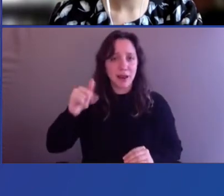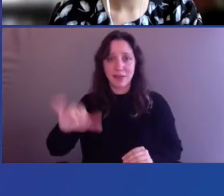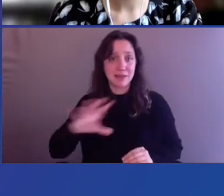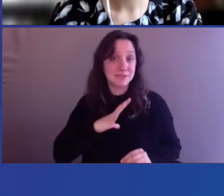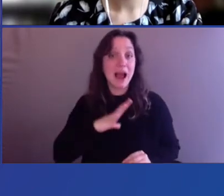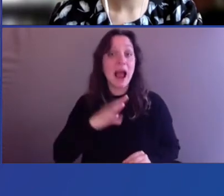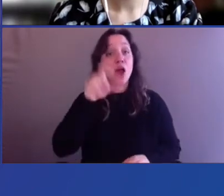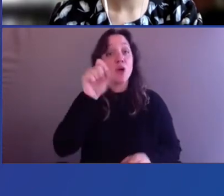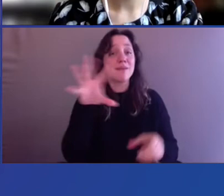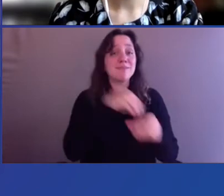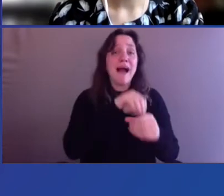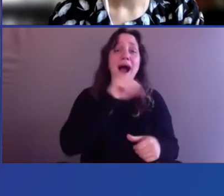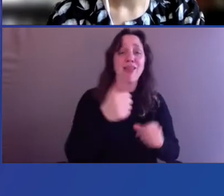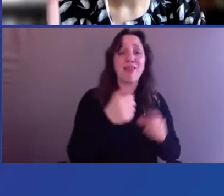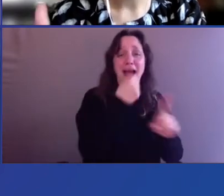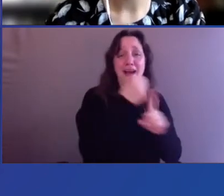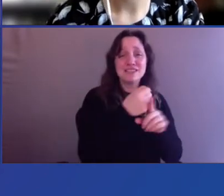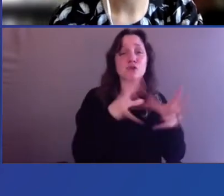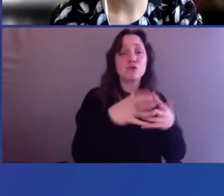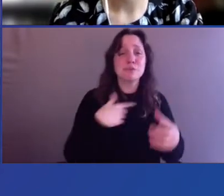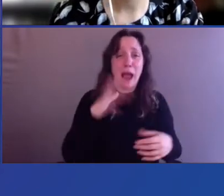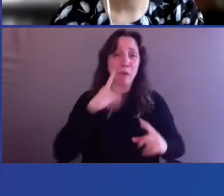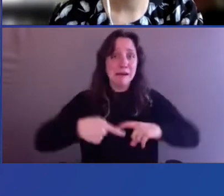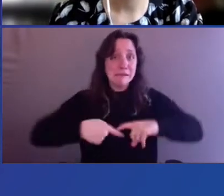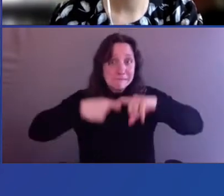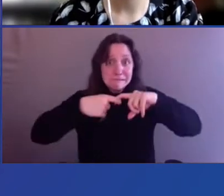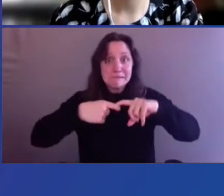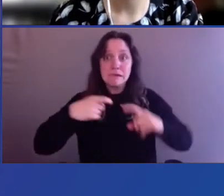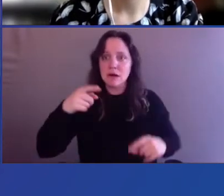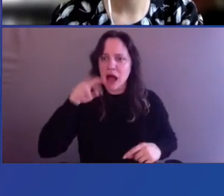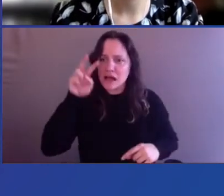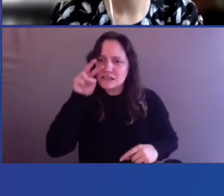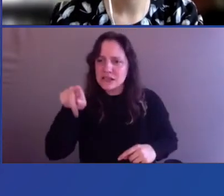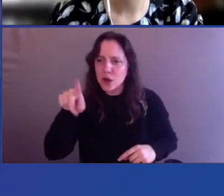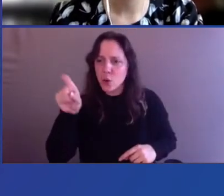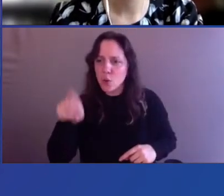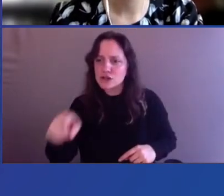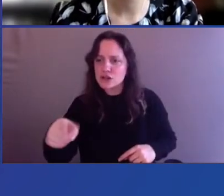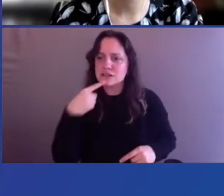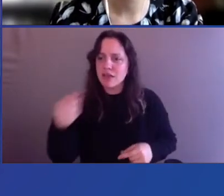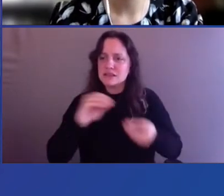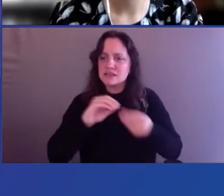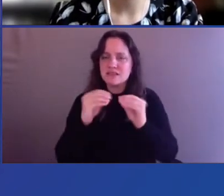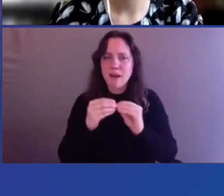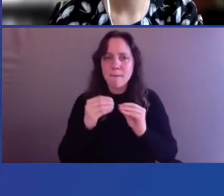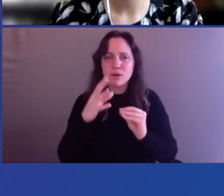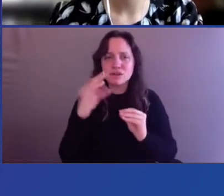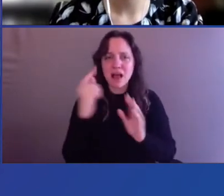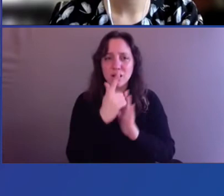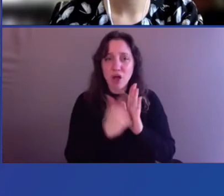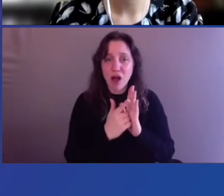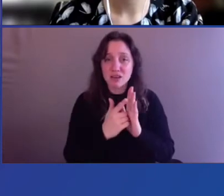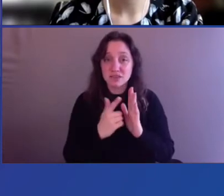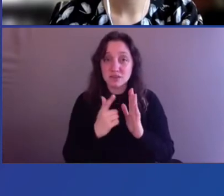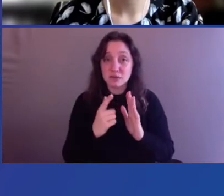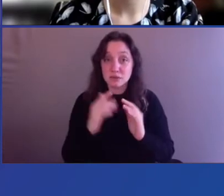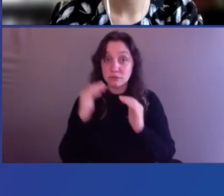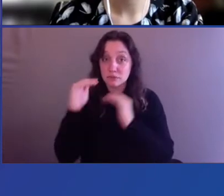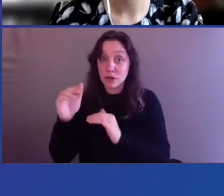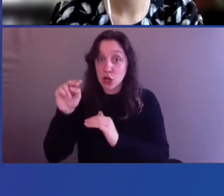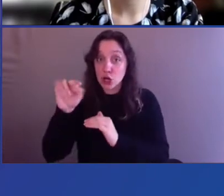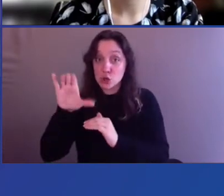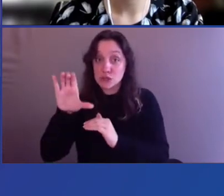stop talking, but are these numbers and legalities for New York or New Jersey too? I don't know New Jersey specifics, but